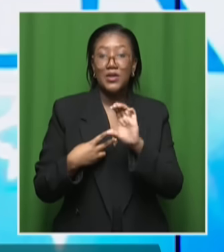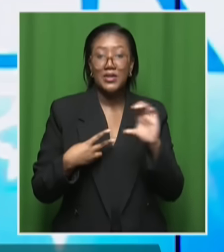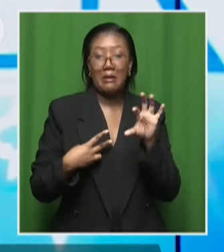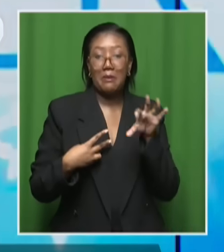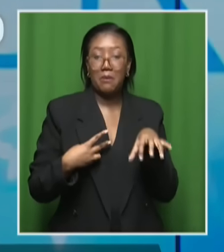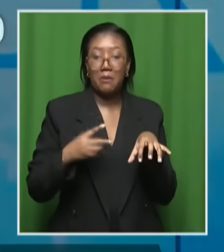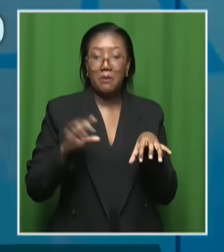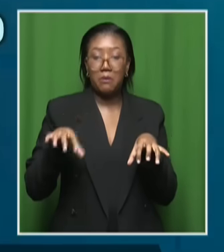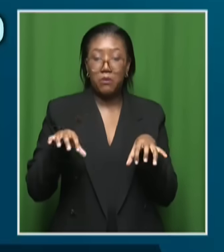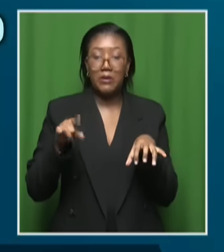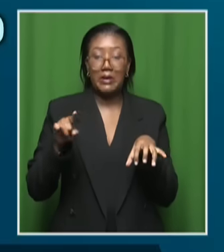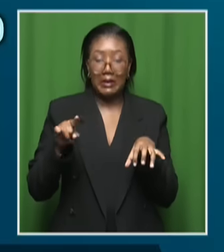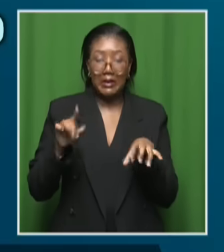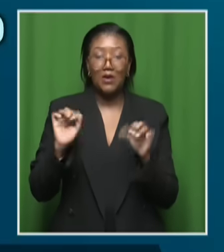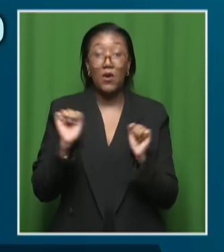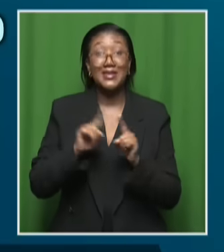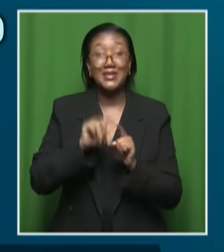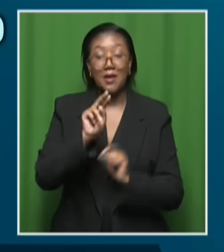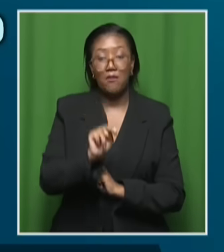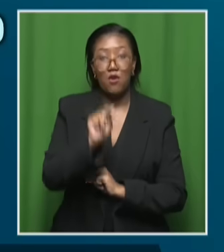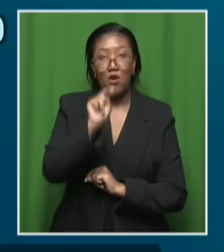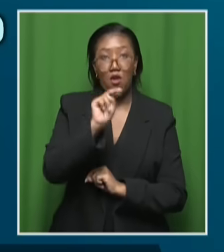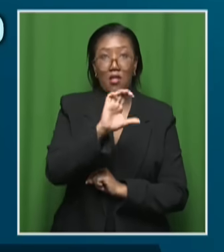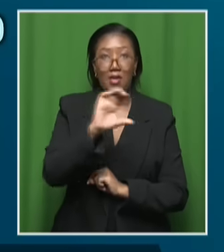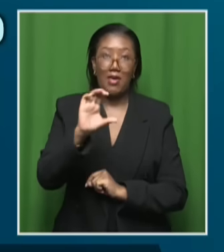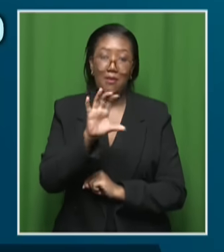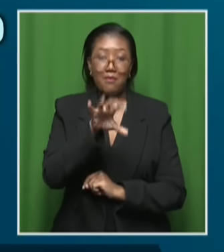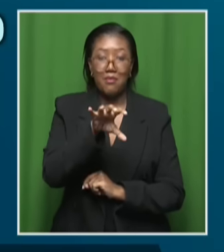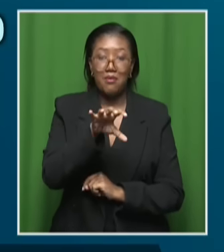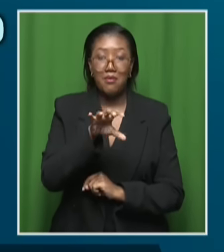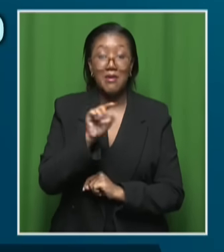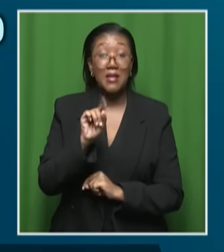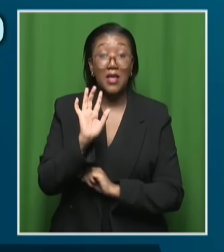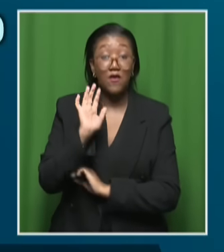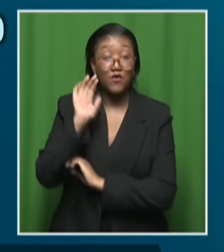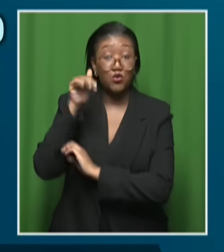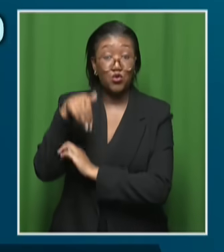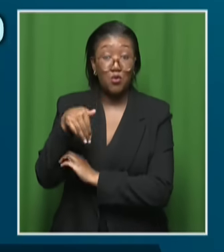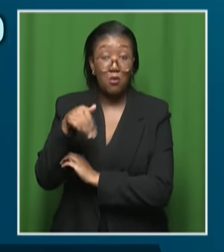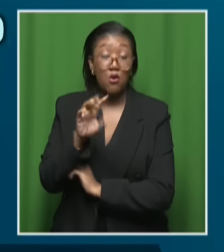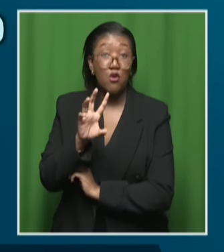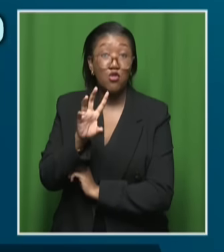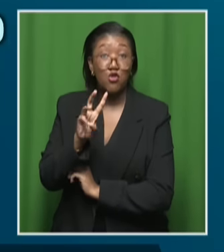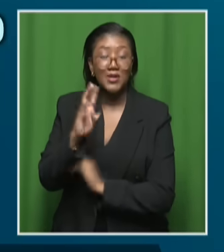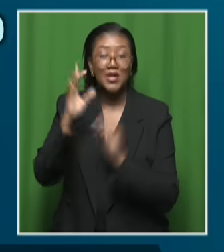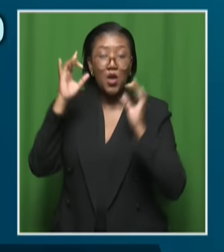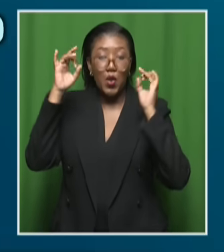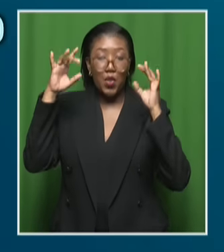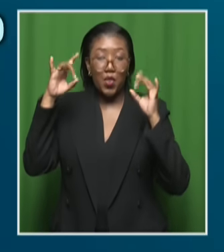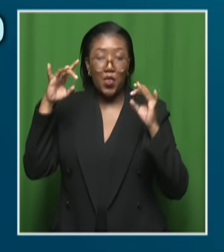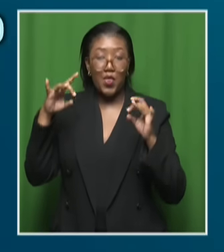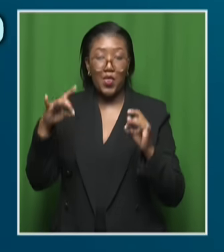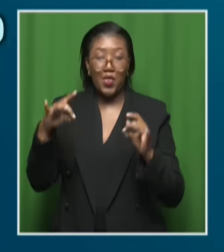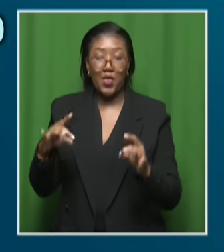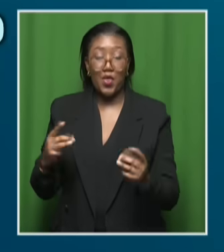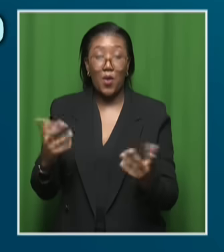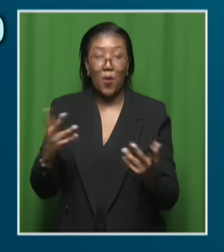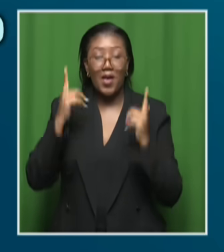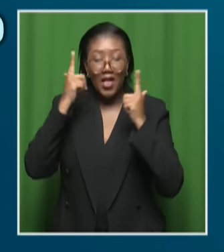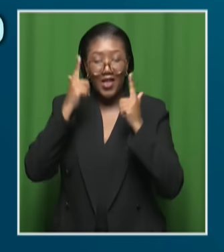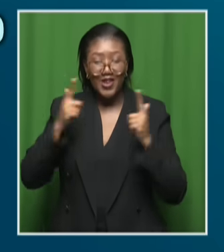parts of Northern Cape, going to Eastern Cape. But moving to tomorrow, which is Thursday, we're also going to see snowfall just around Lesotho. That